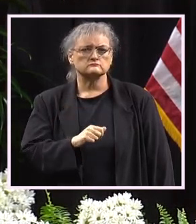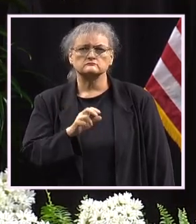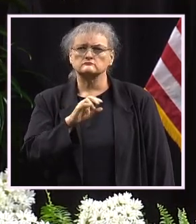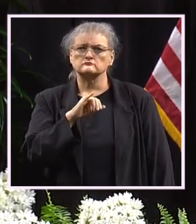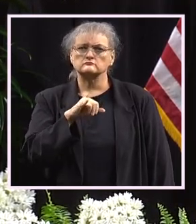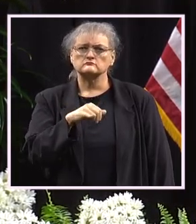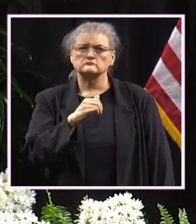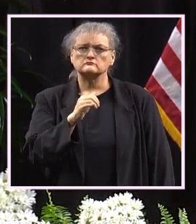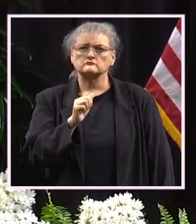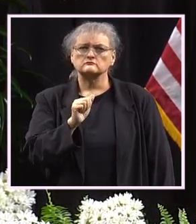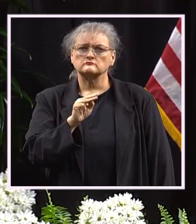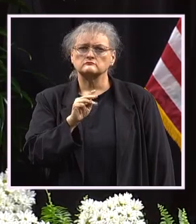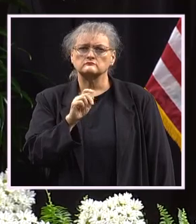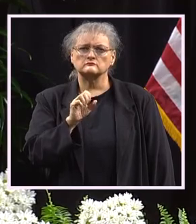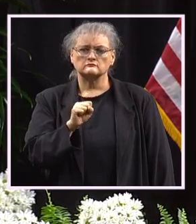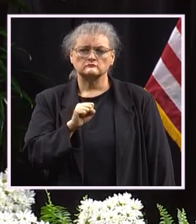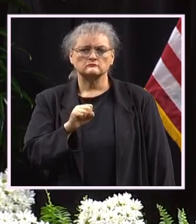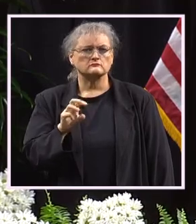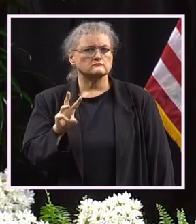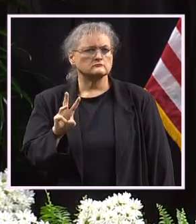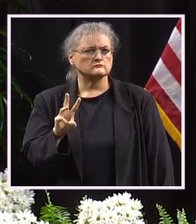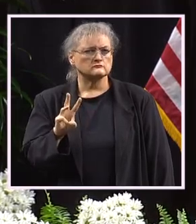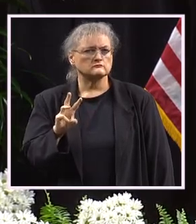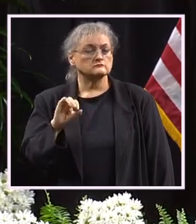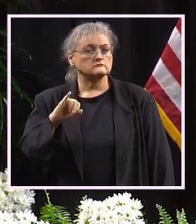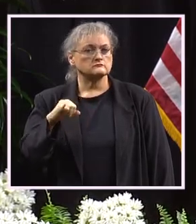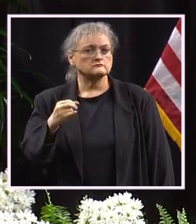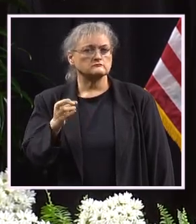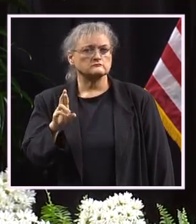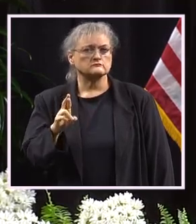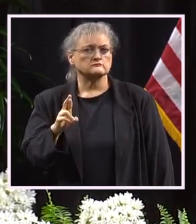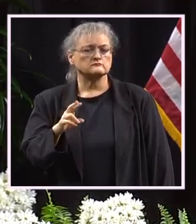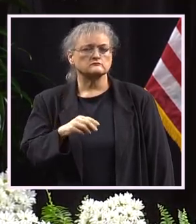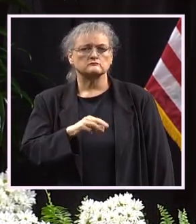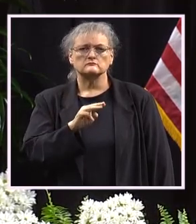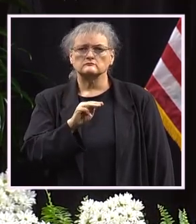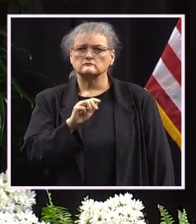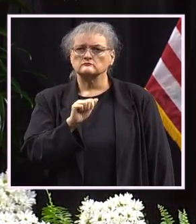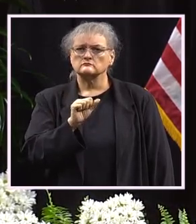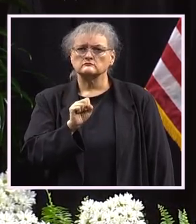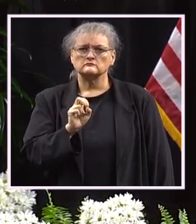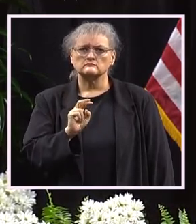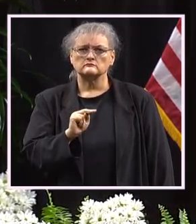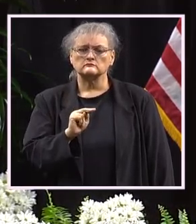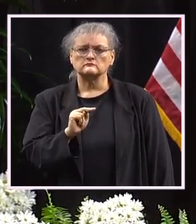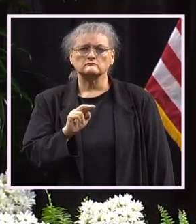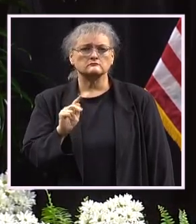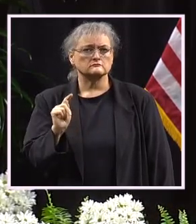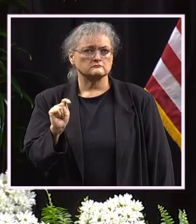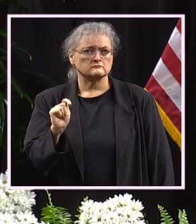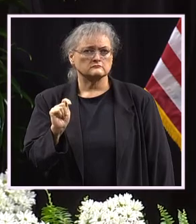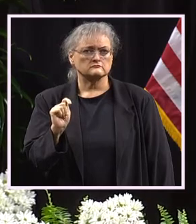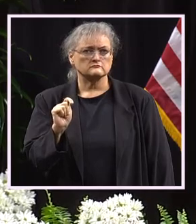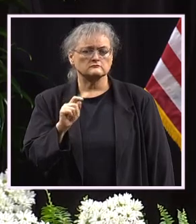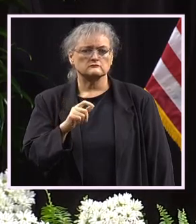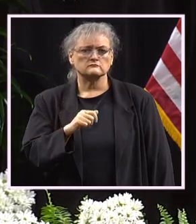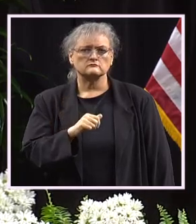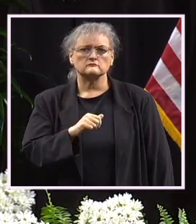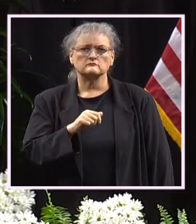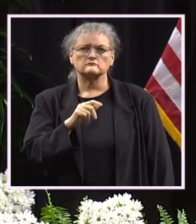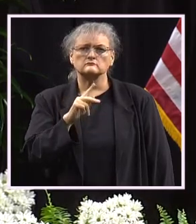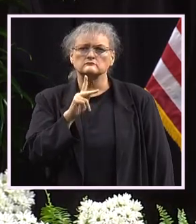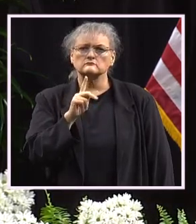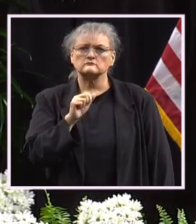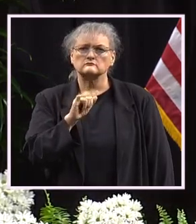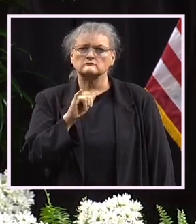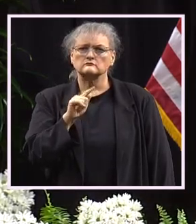James Colby Weidler, Jr. Mason Rain Tyson. Caitlin